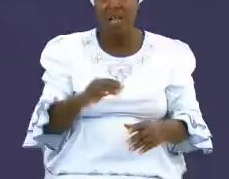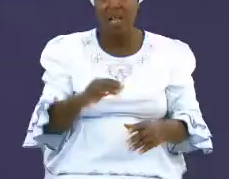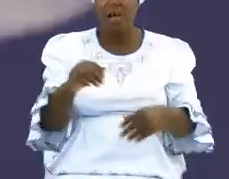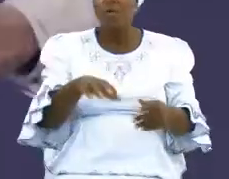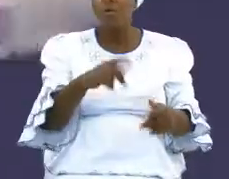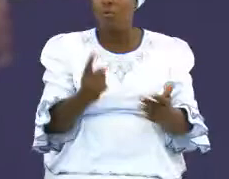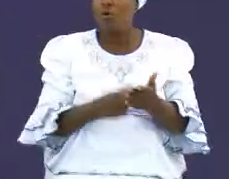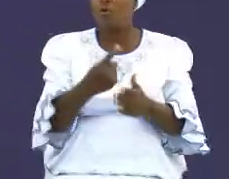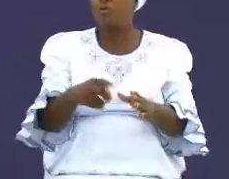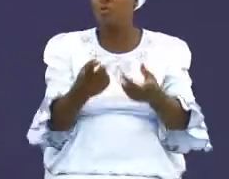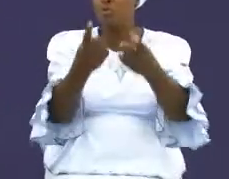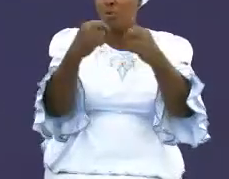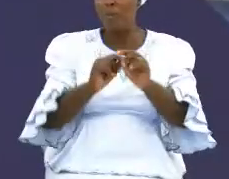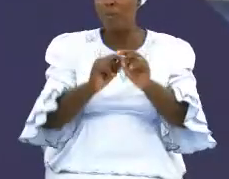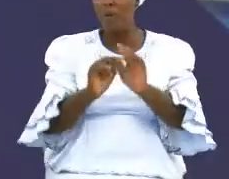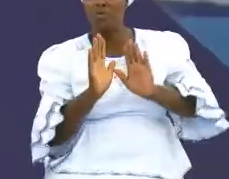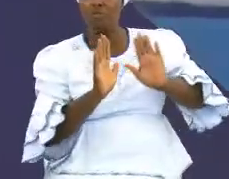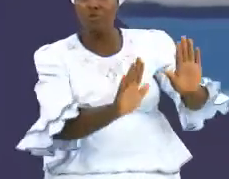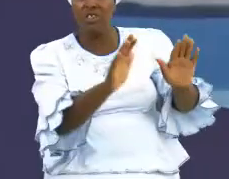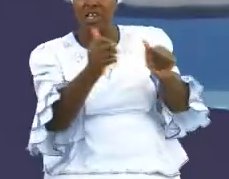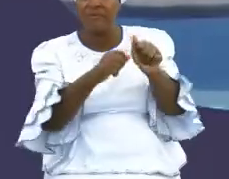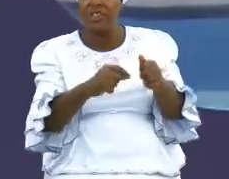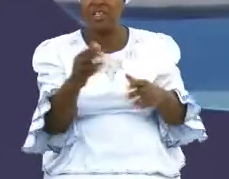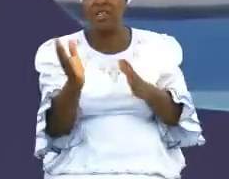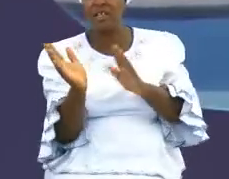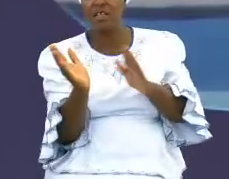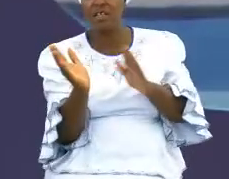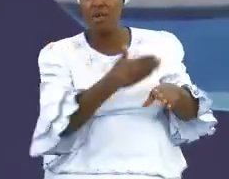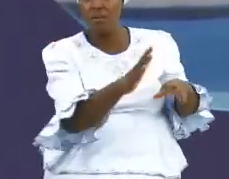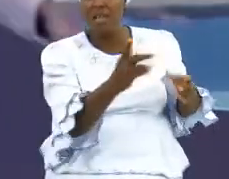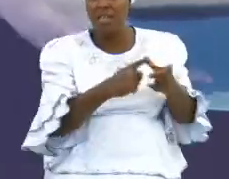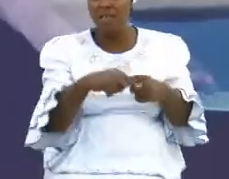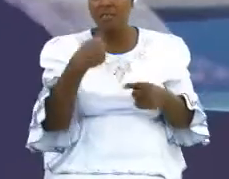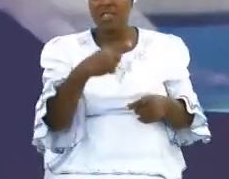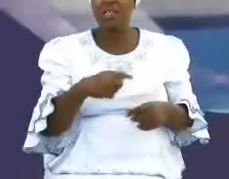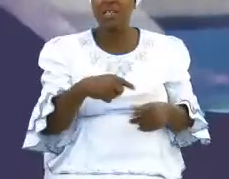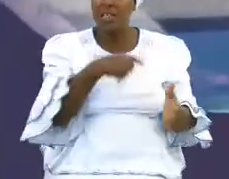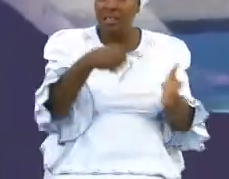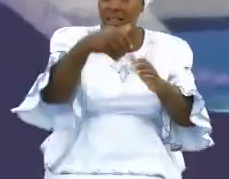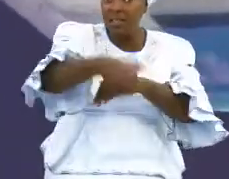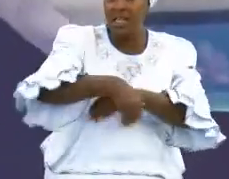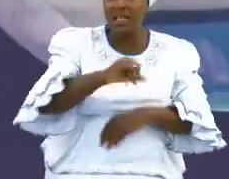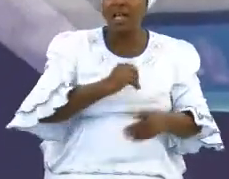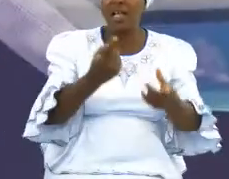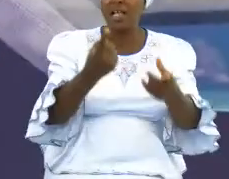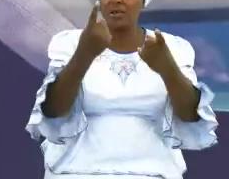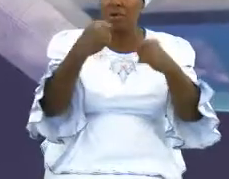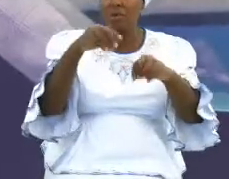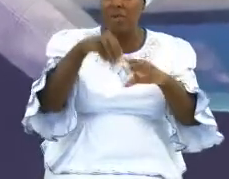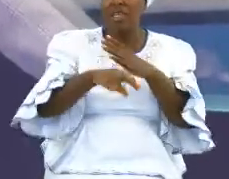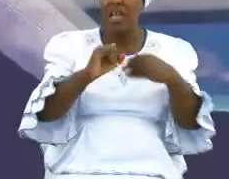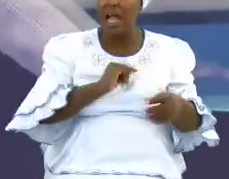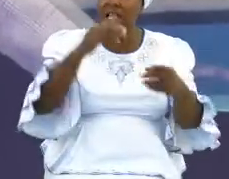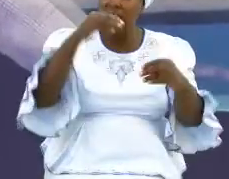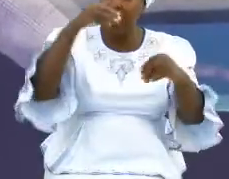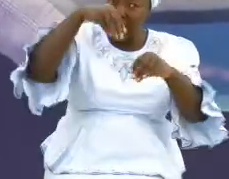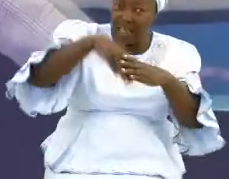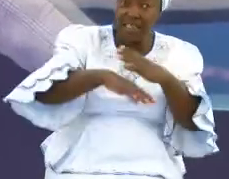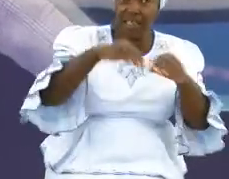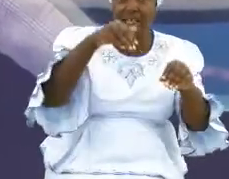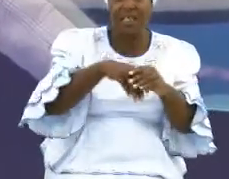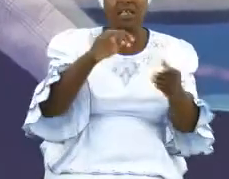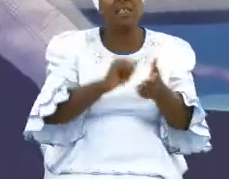everything aside and you say, tonight I enter in, God is